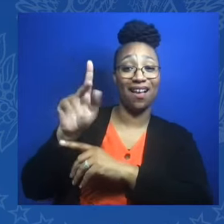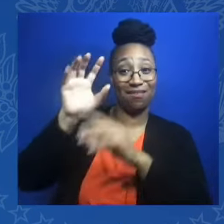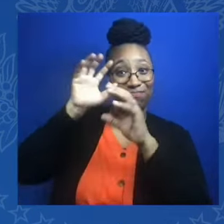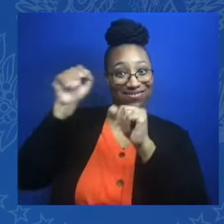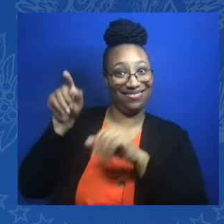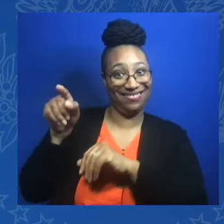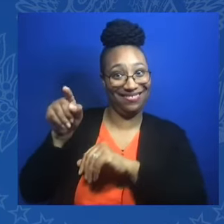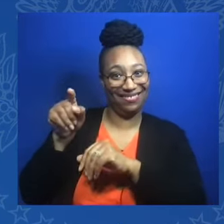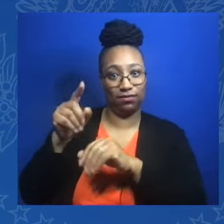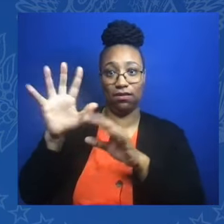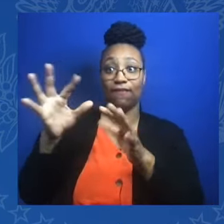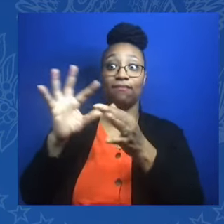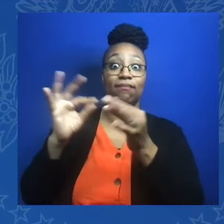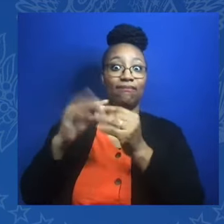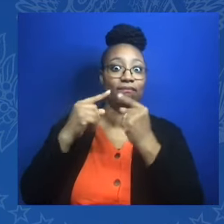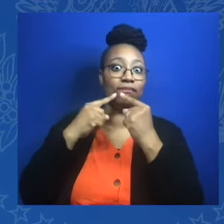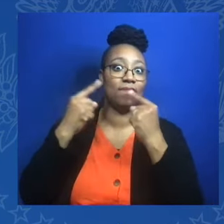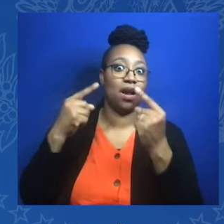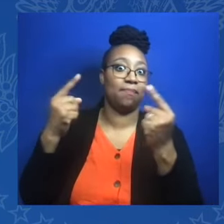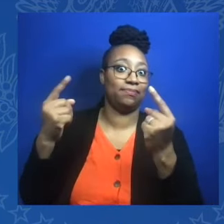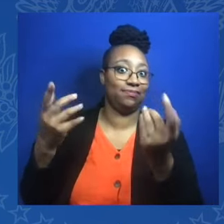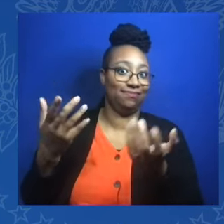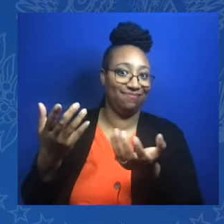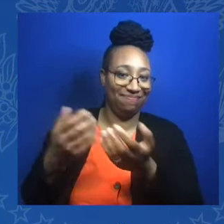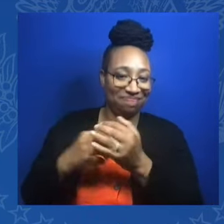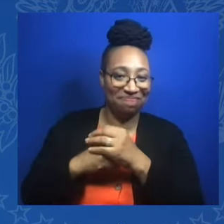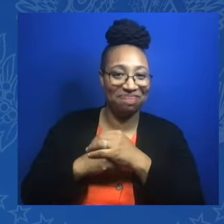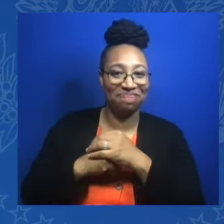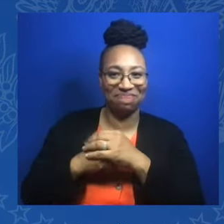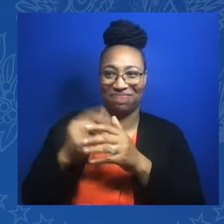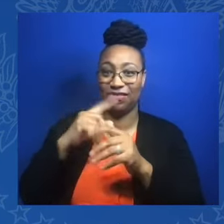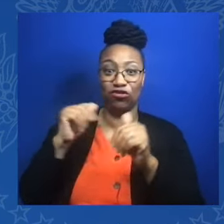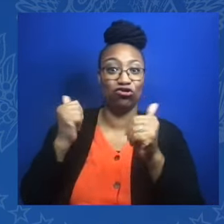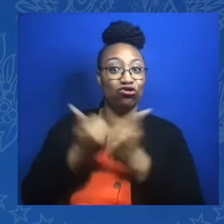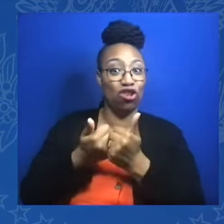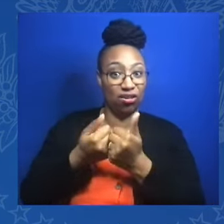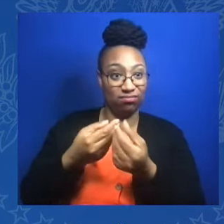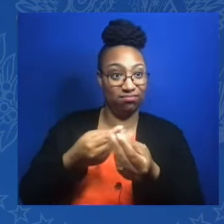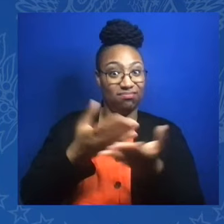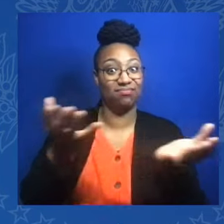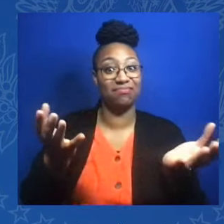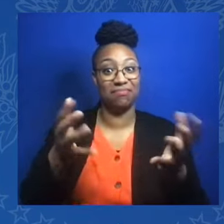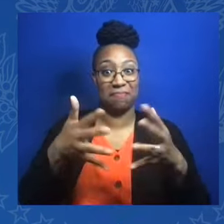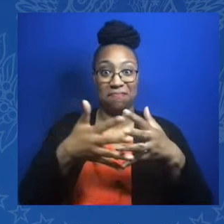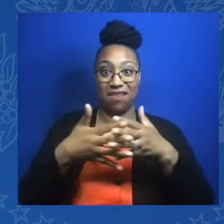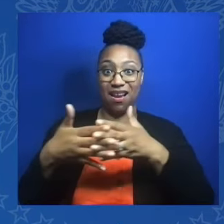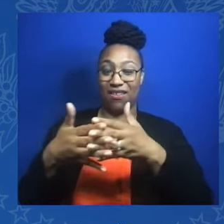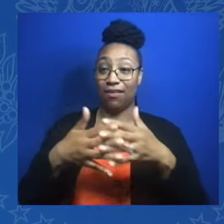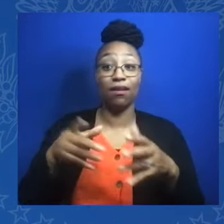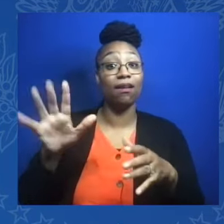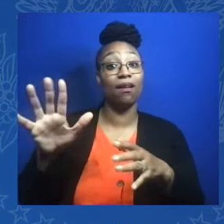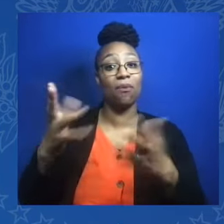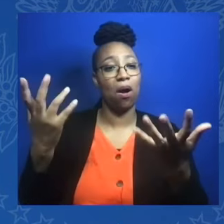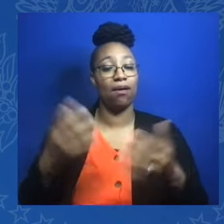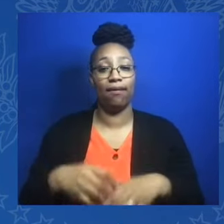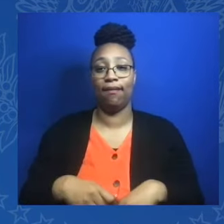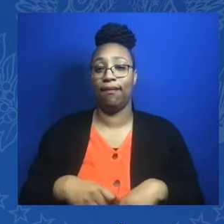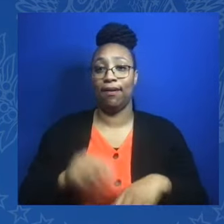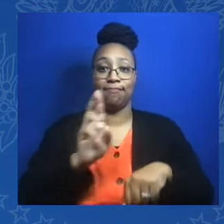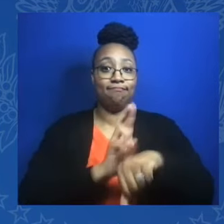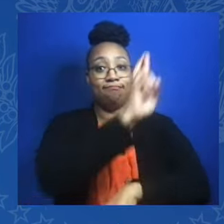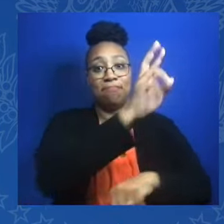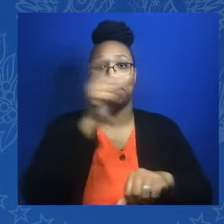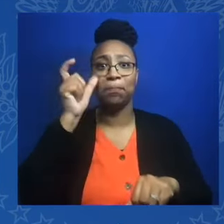moon in a decade's time. And you remember what he said? You probably do, because we had to learn it when we were in